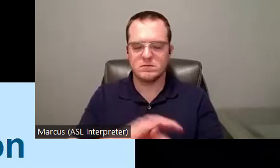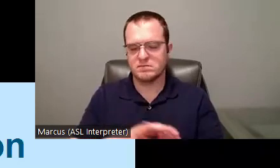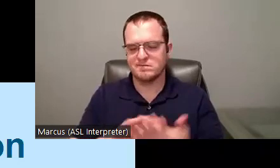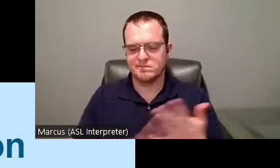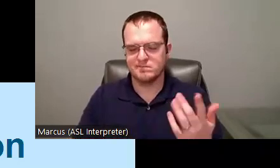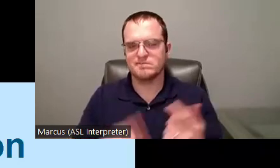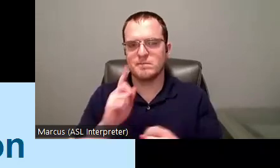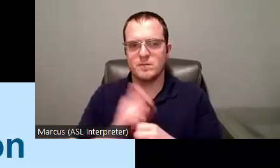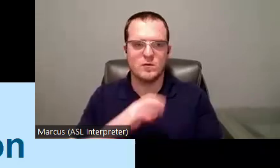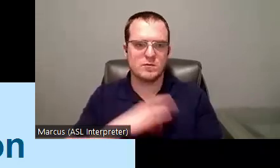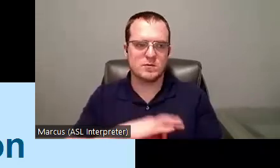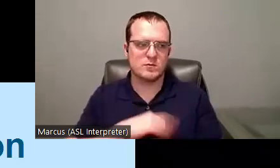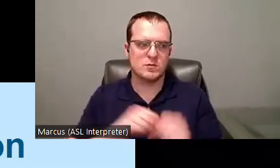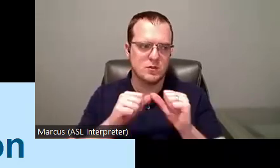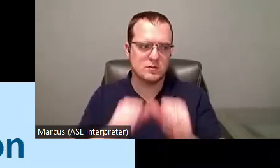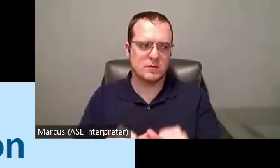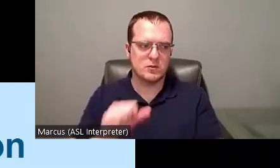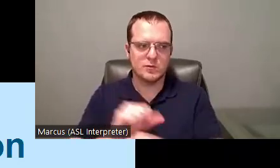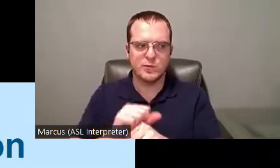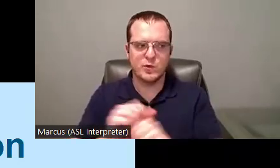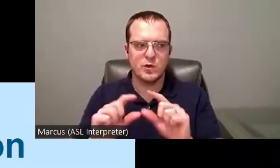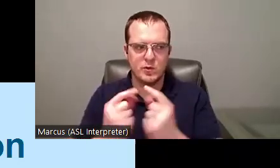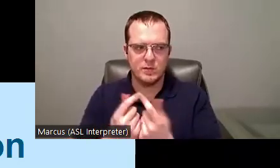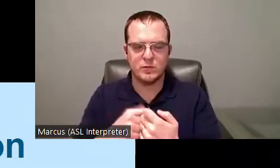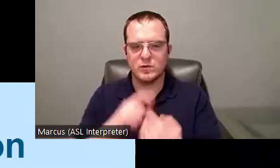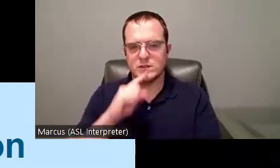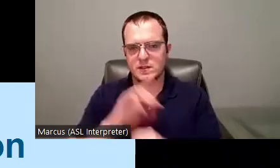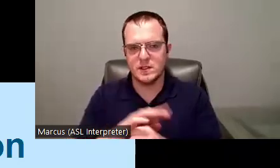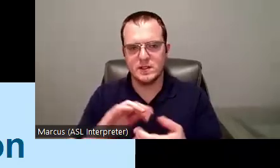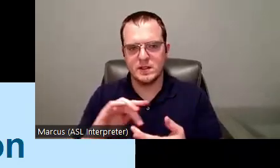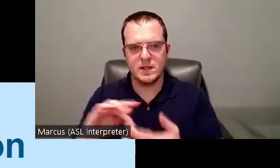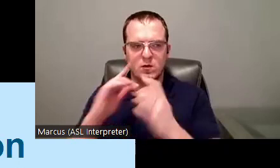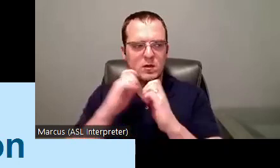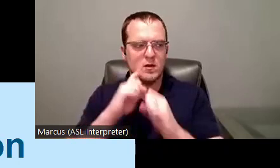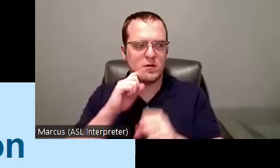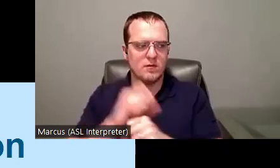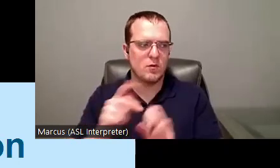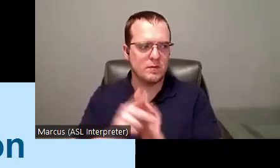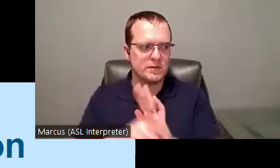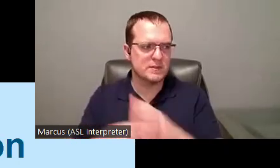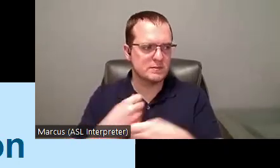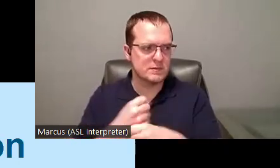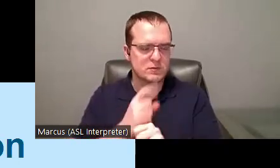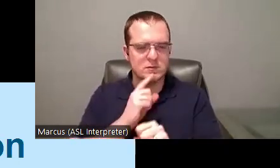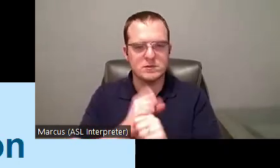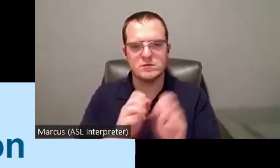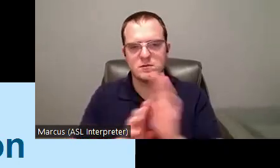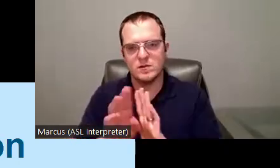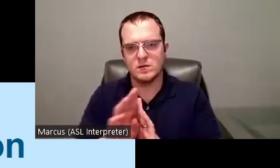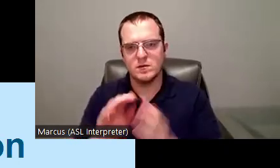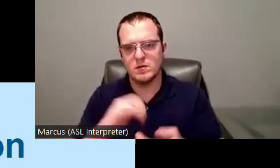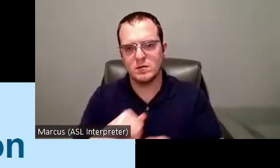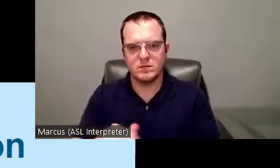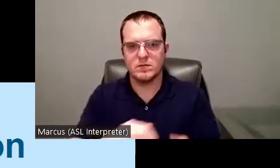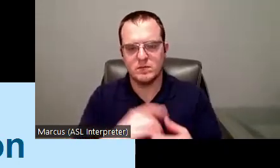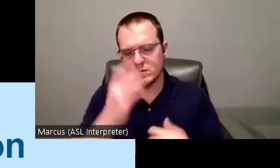including Pittsburgh's Preservation Working Group, which is a dedicated network of policymakers, stakeholders, and development partners that are interested